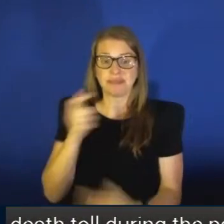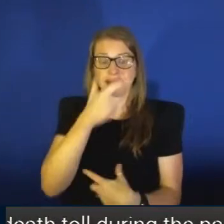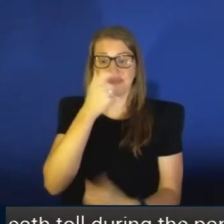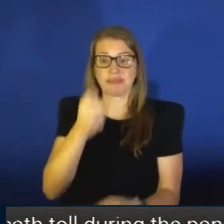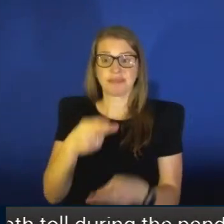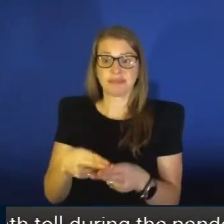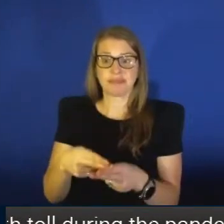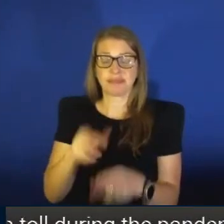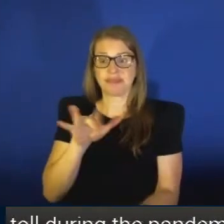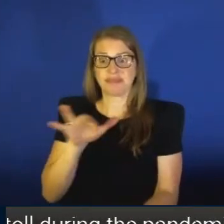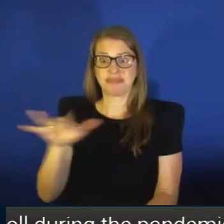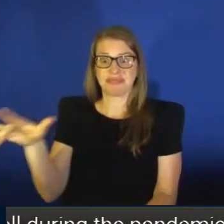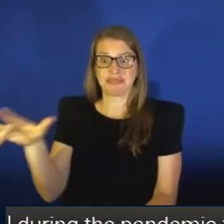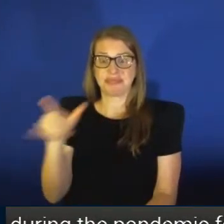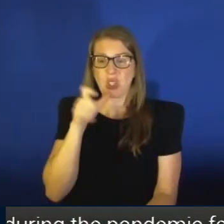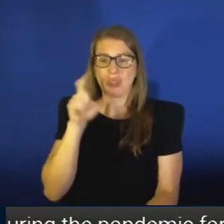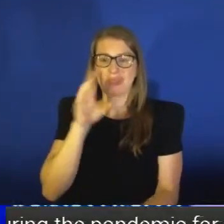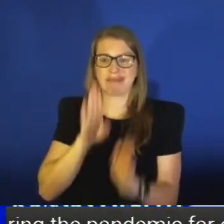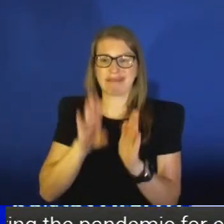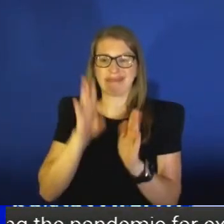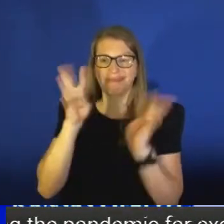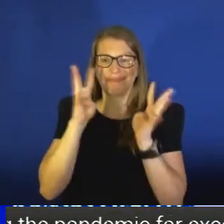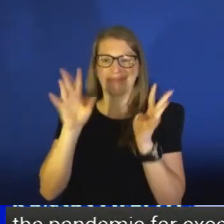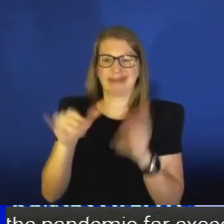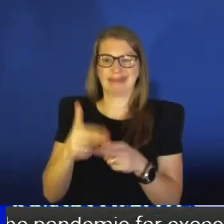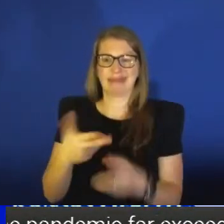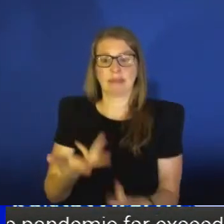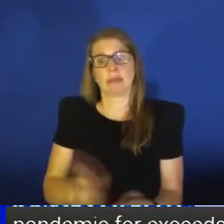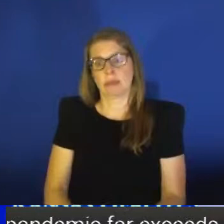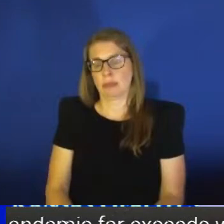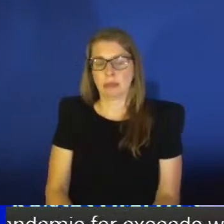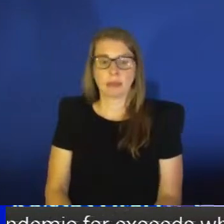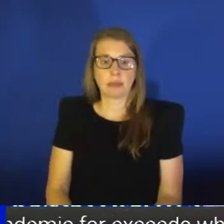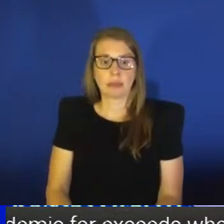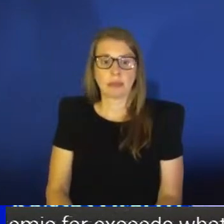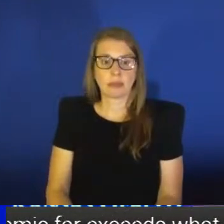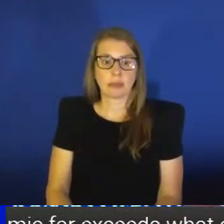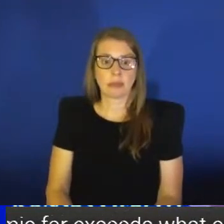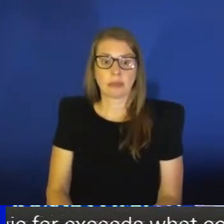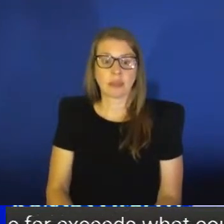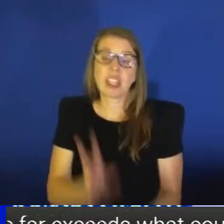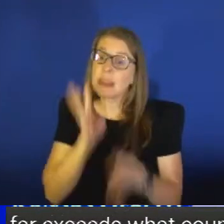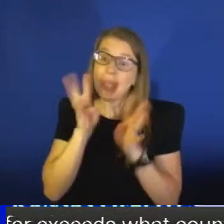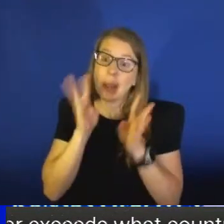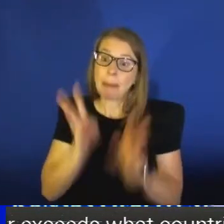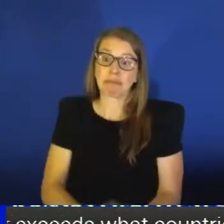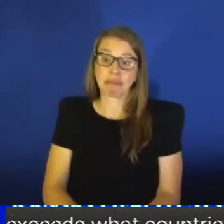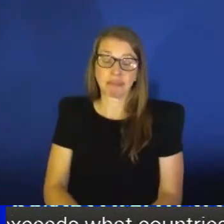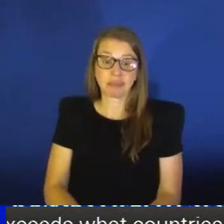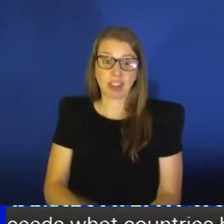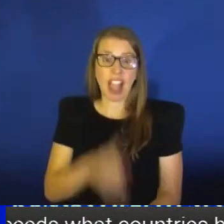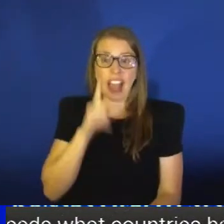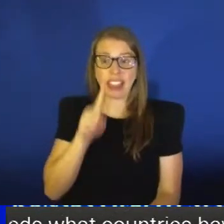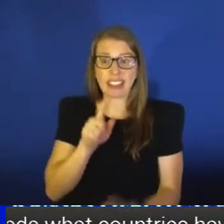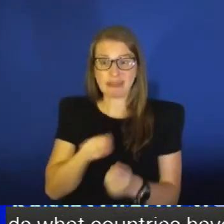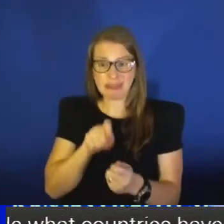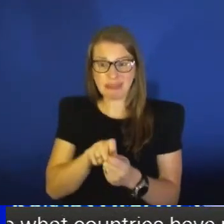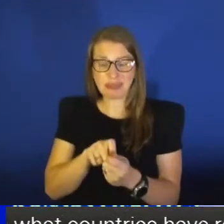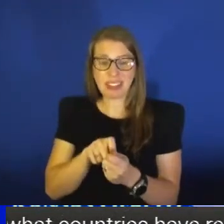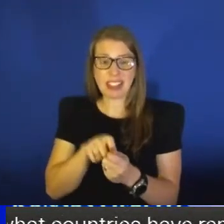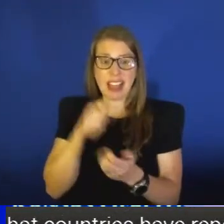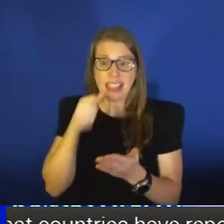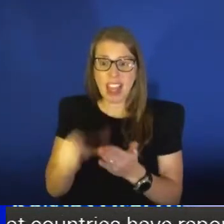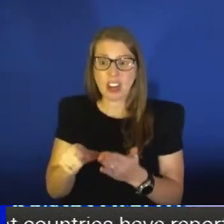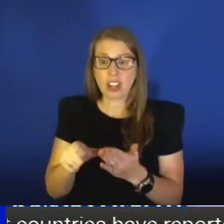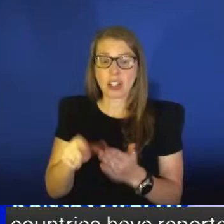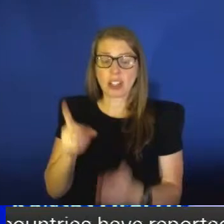Bebtelovimab, really, who came up with that? Yeah, you know, they just make things up. I think there are certain letters that all these drug companies want in